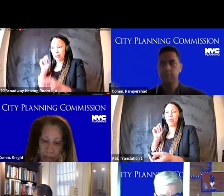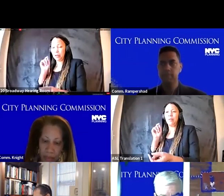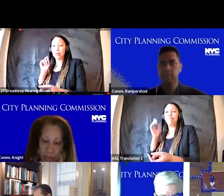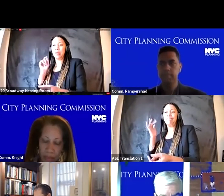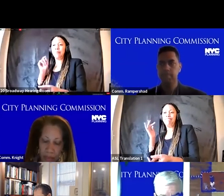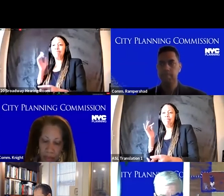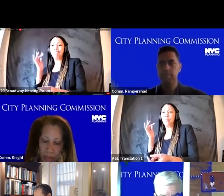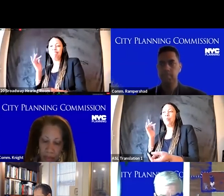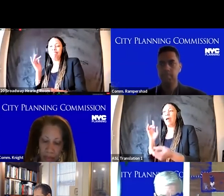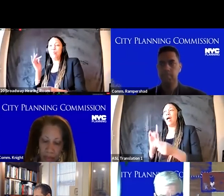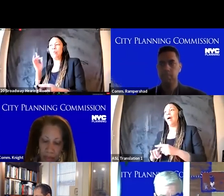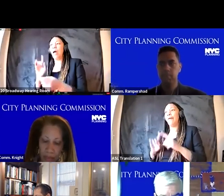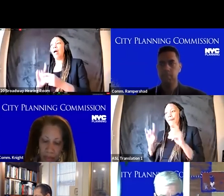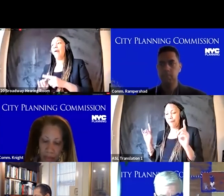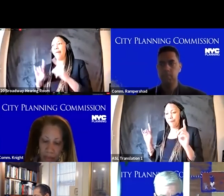However,